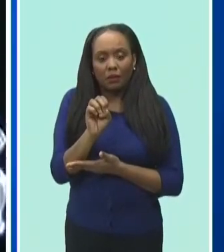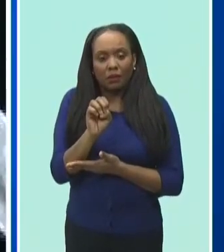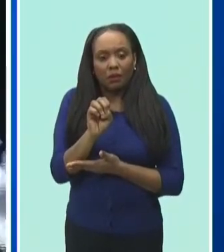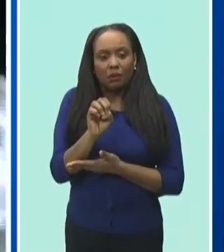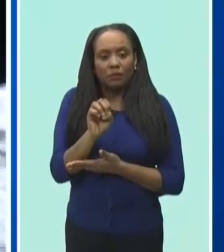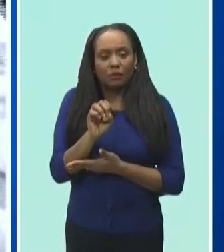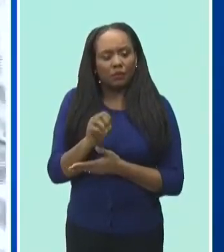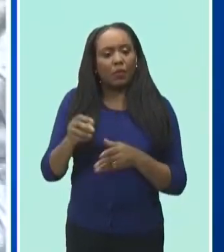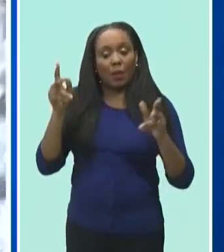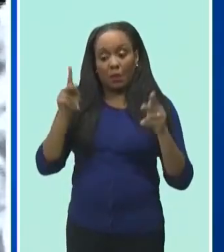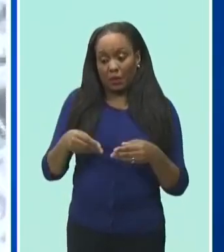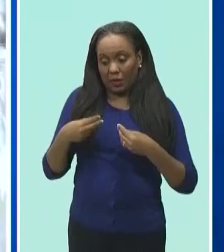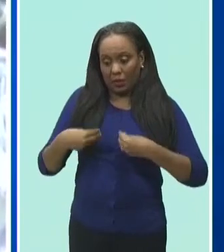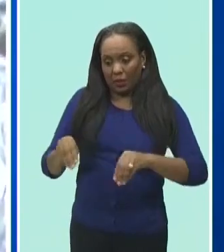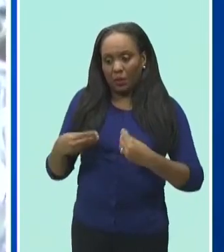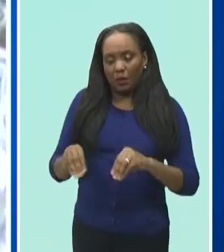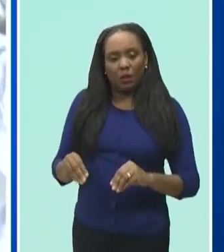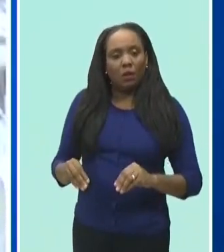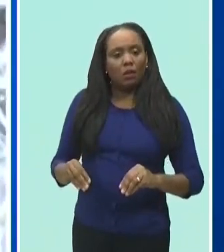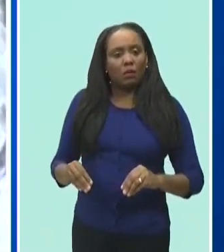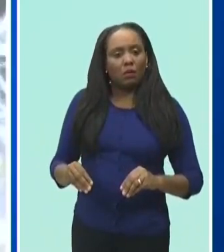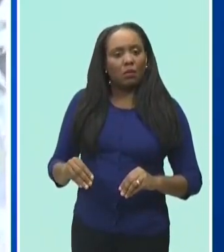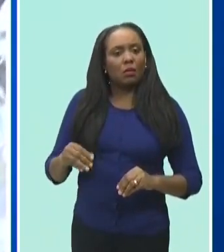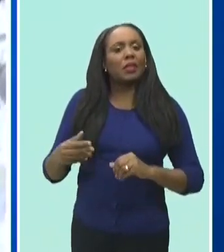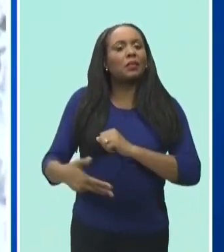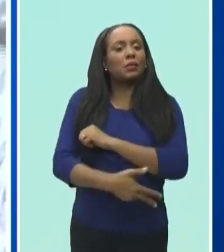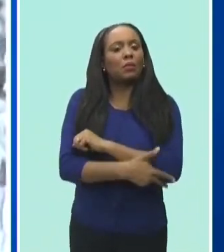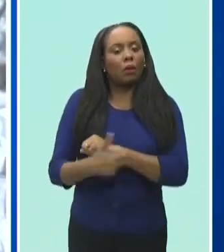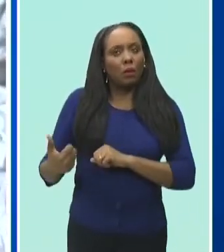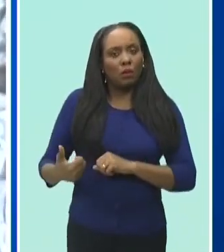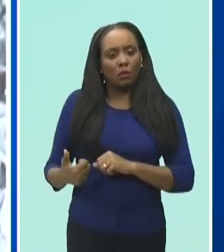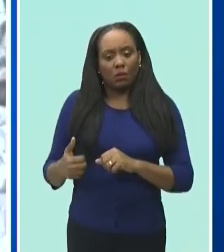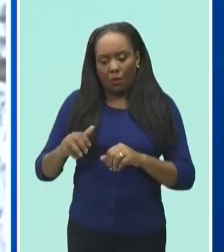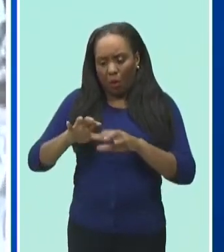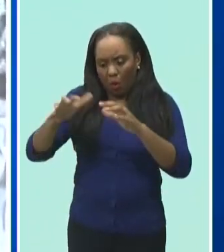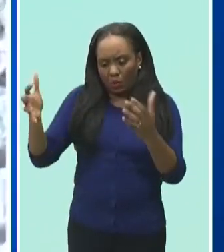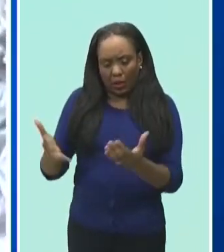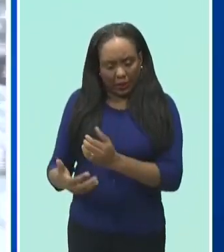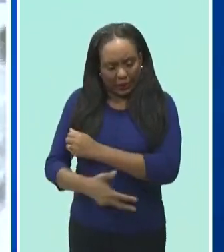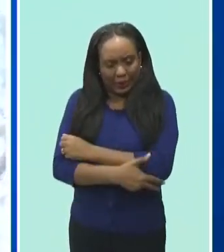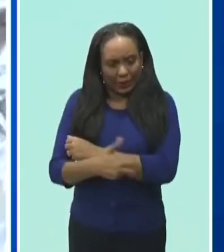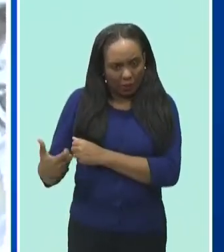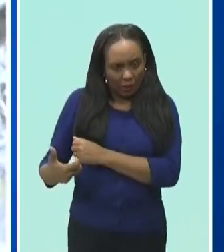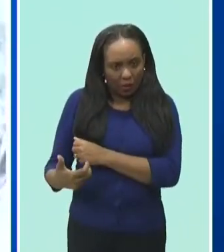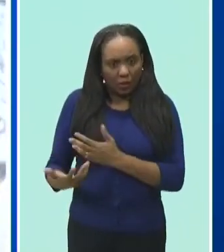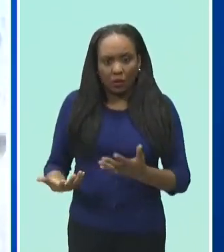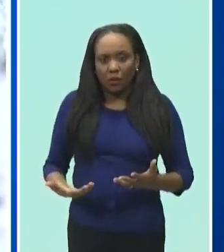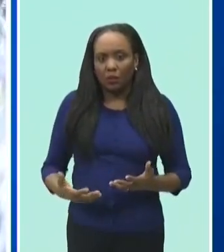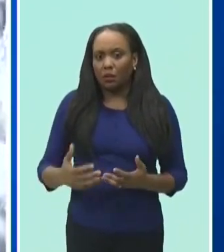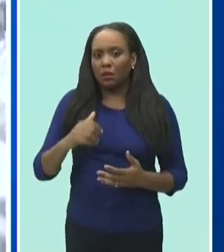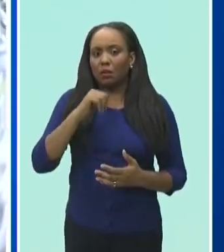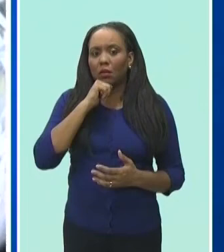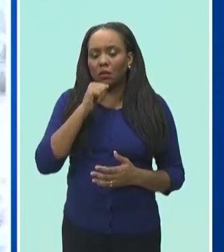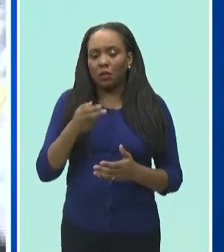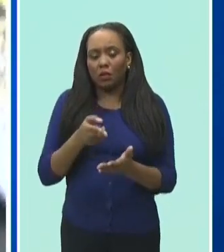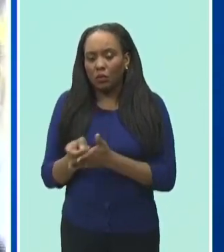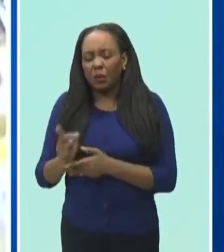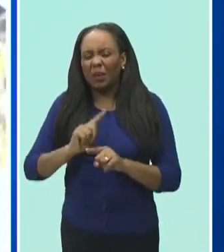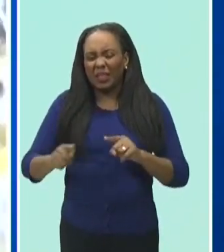genuinely obtain it. They would have stolen it. They would have stolen the whole bunch, right? They did not genuinely obtain that plantain because the